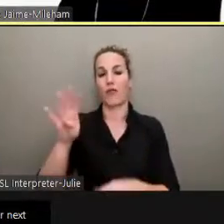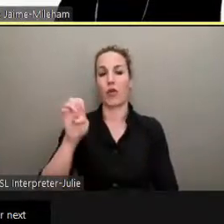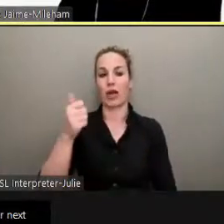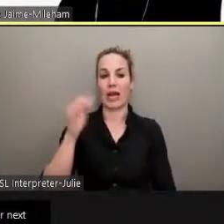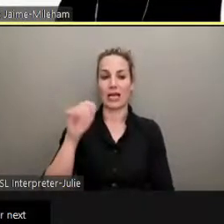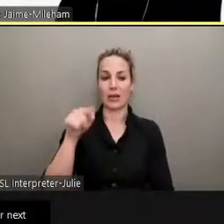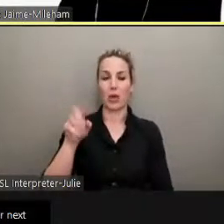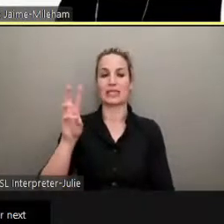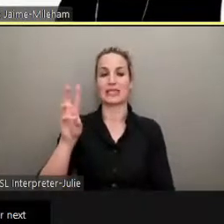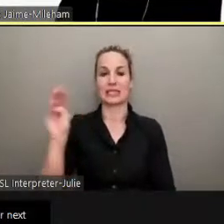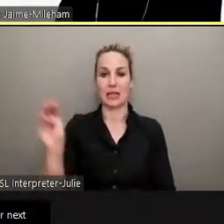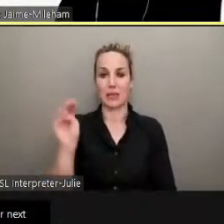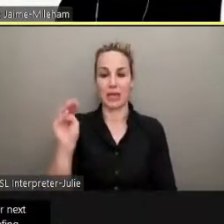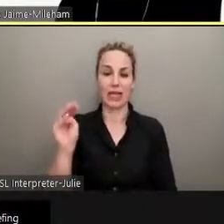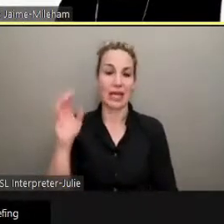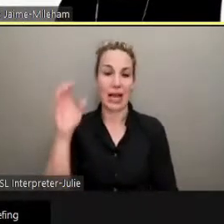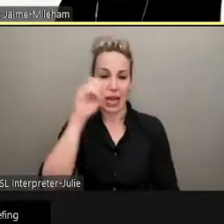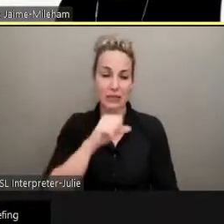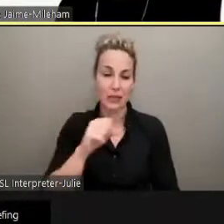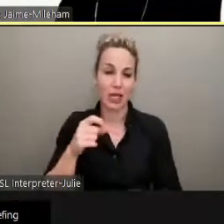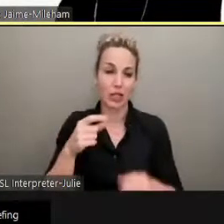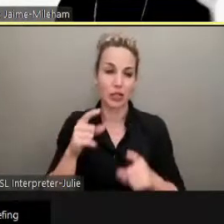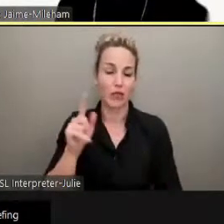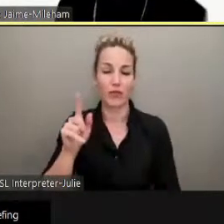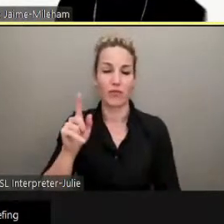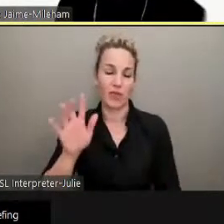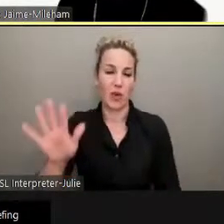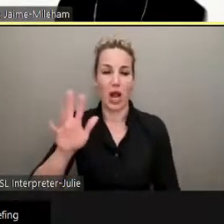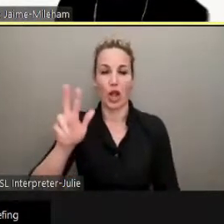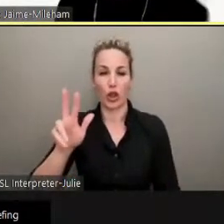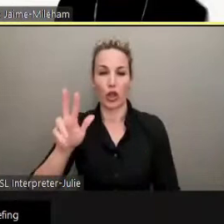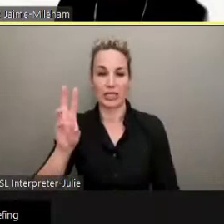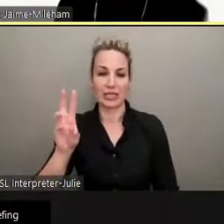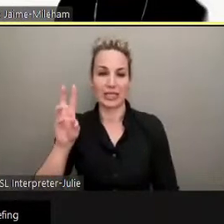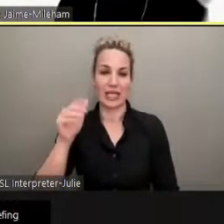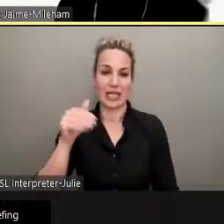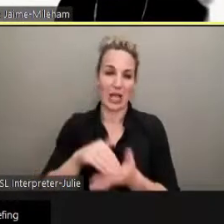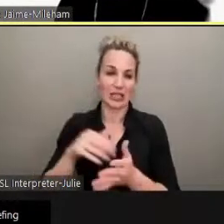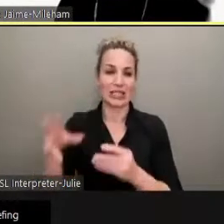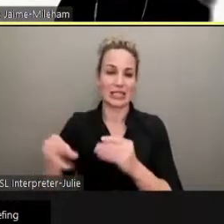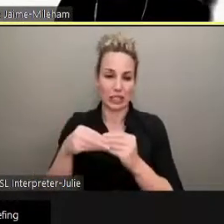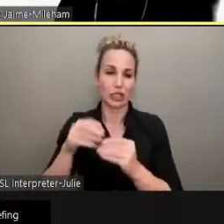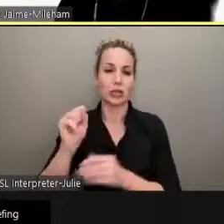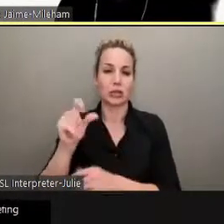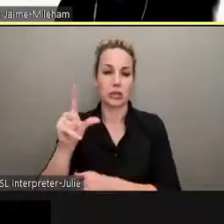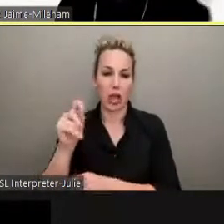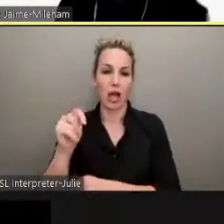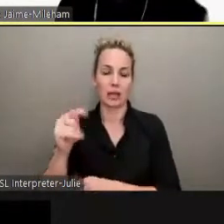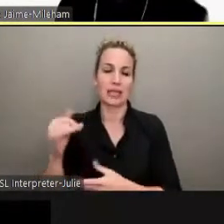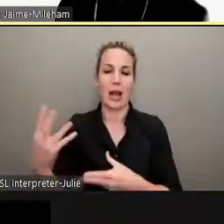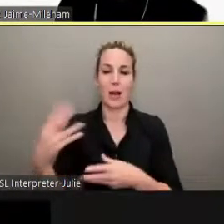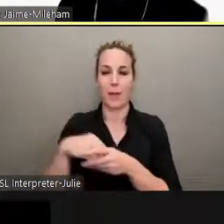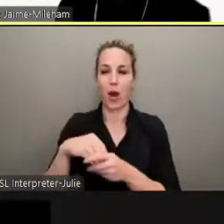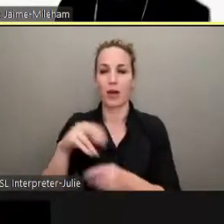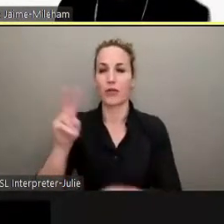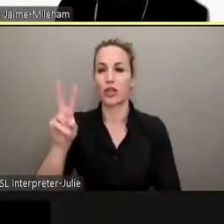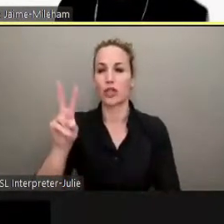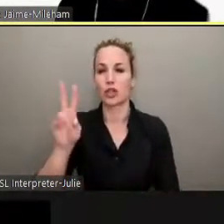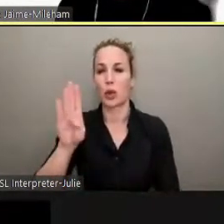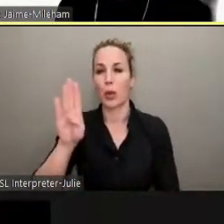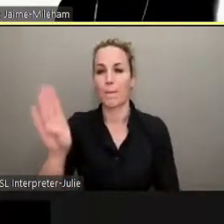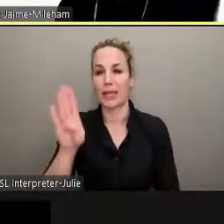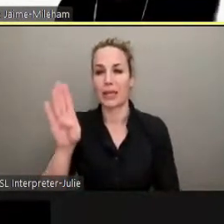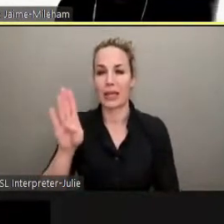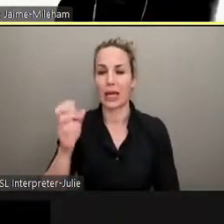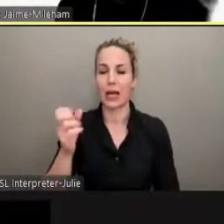$419.6 million for an estimated 36,000 additional slots as part of the $2 billion